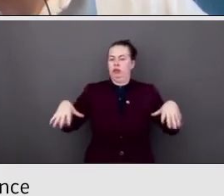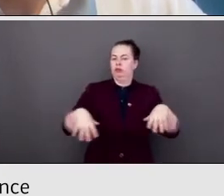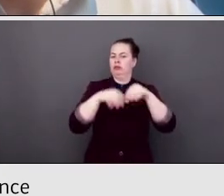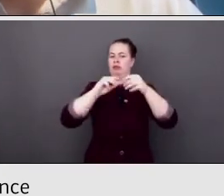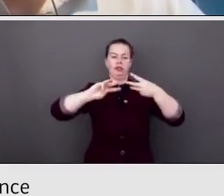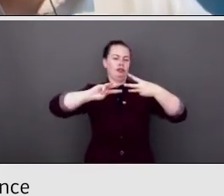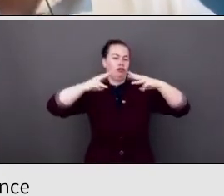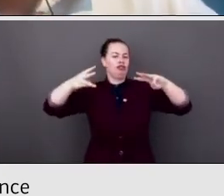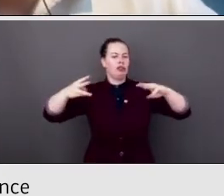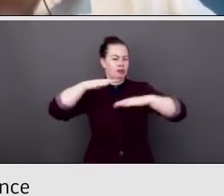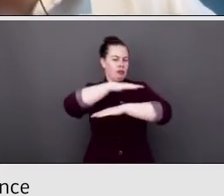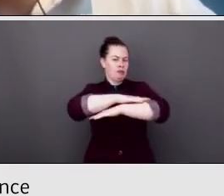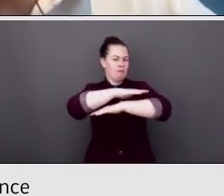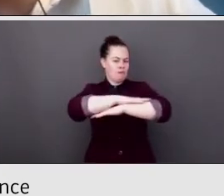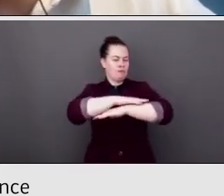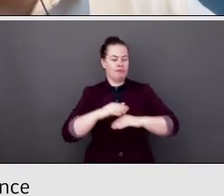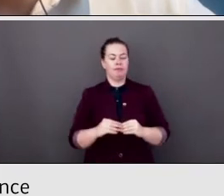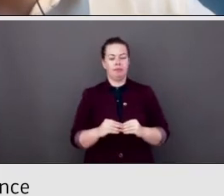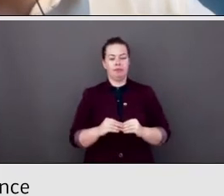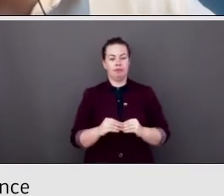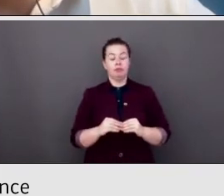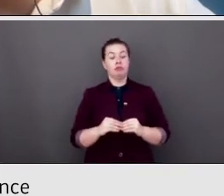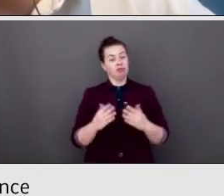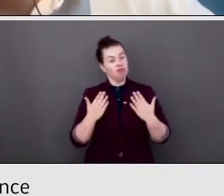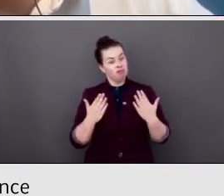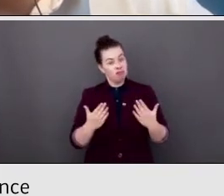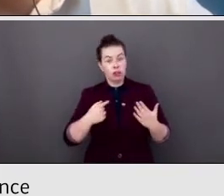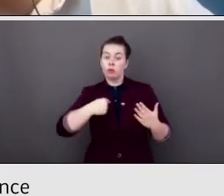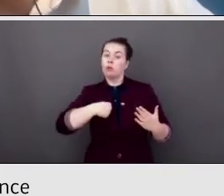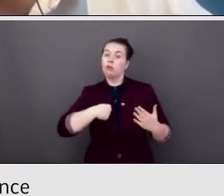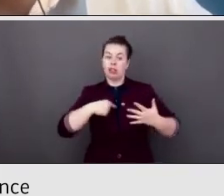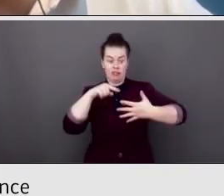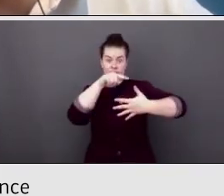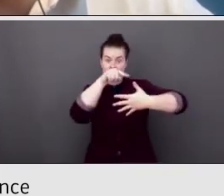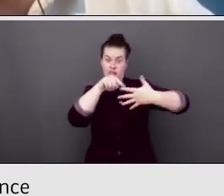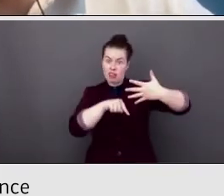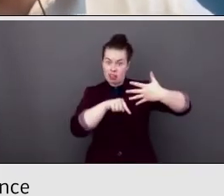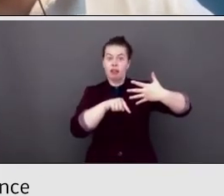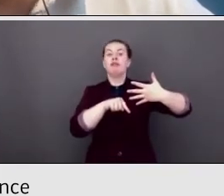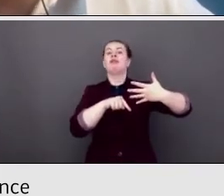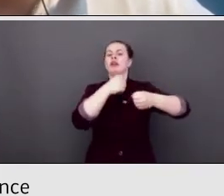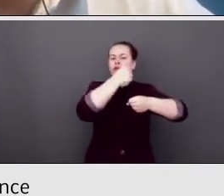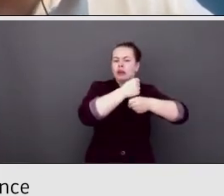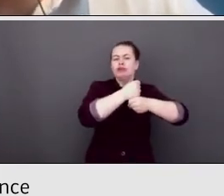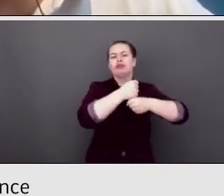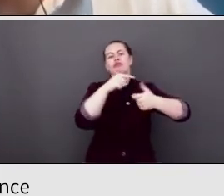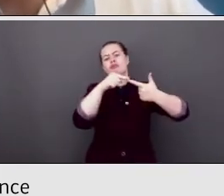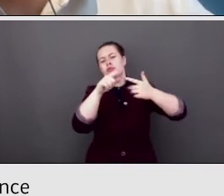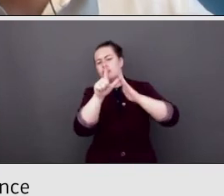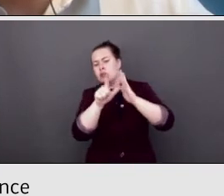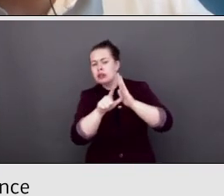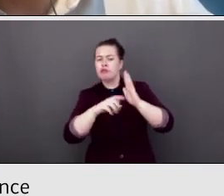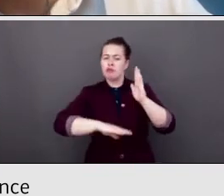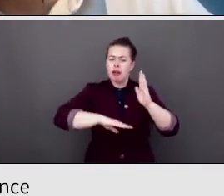platform. We are in the process of creating those requirements that will be implemented in the next months. So this is just